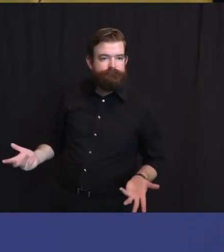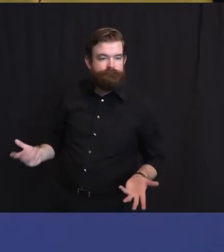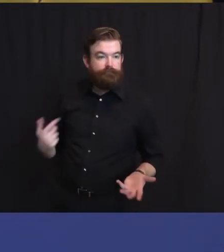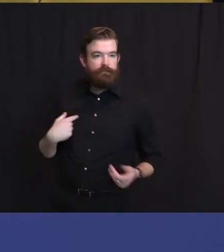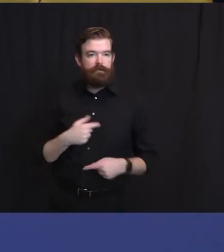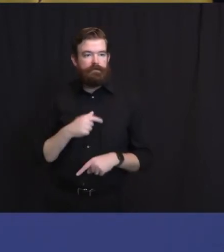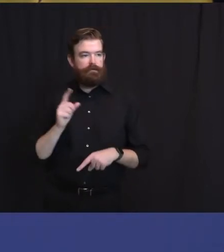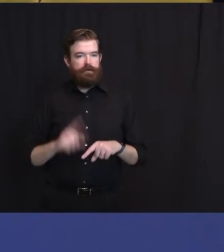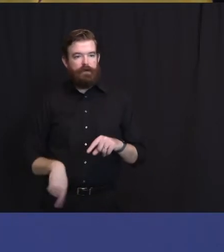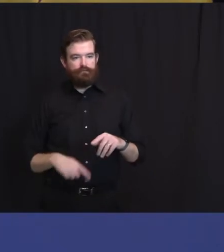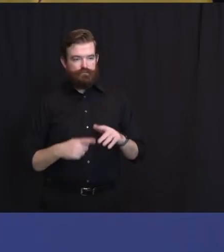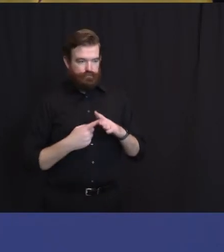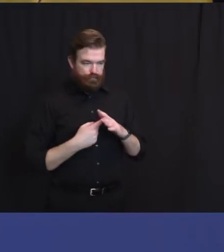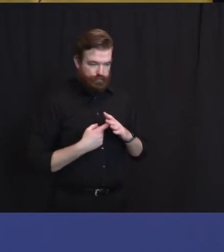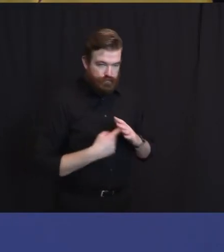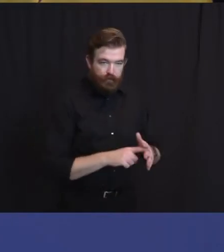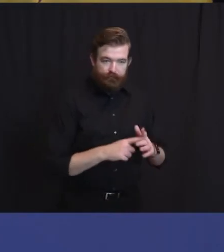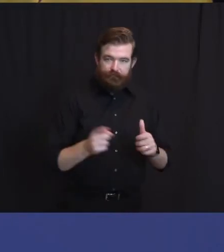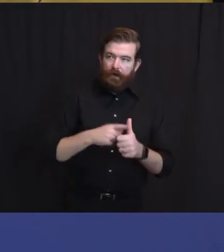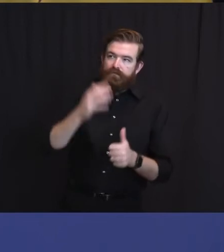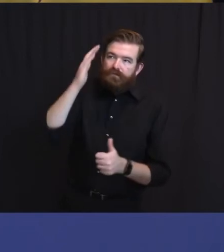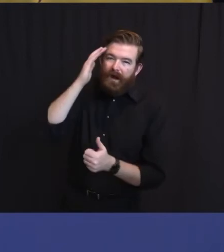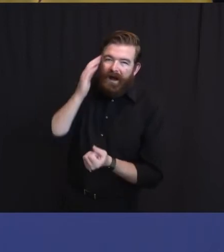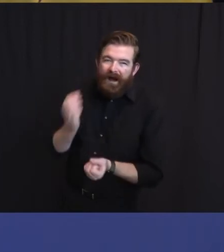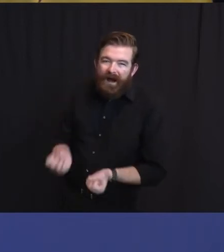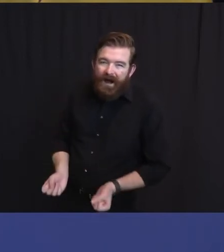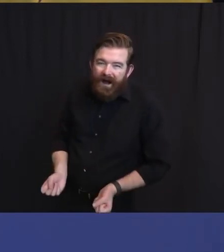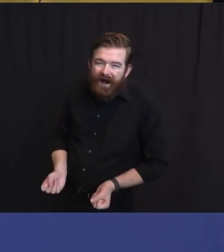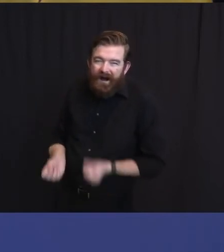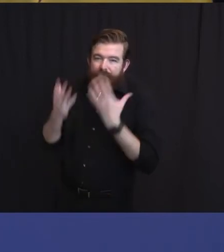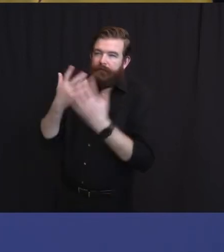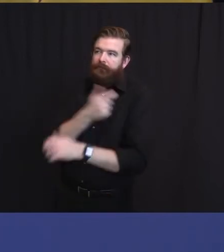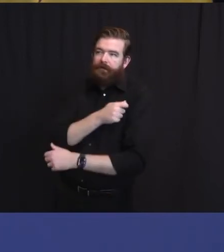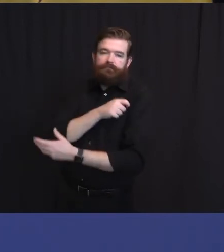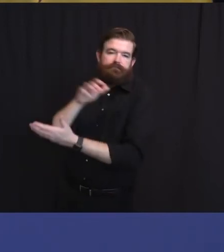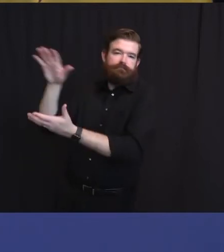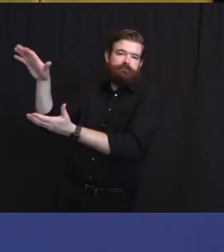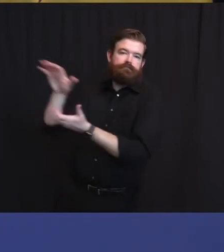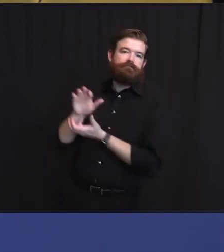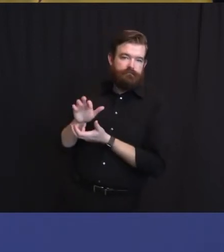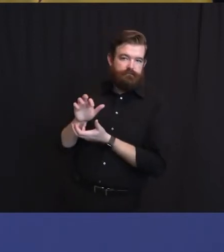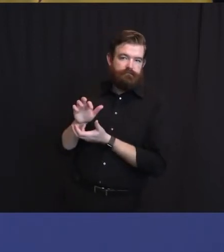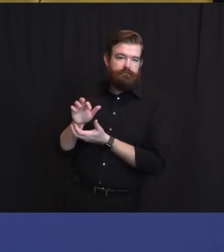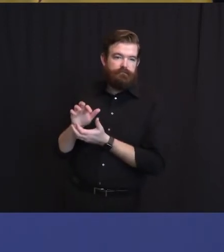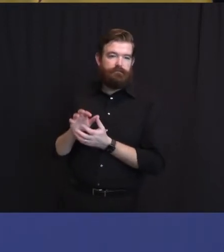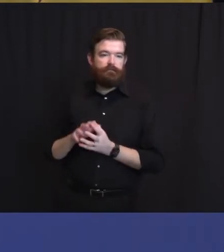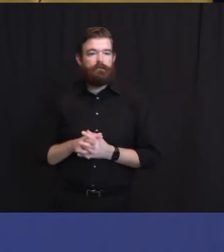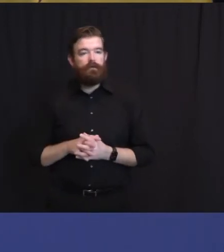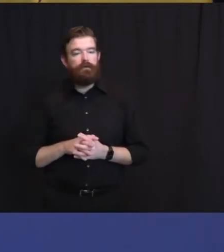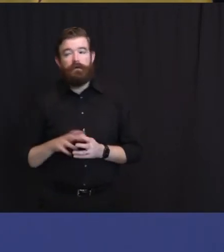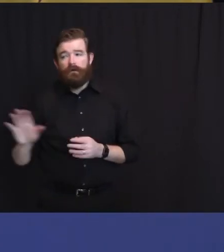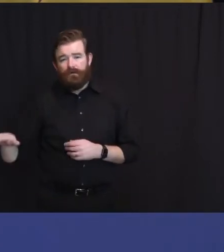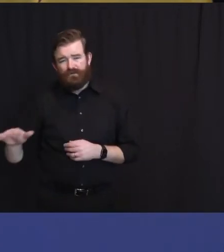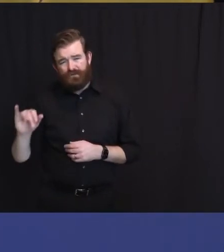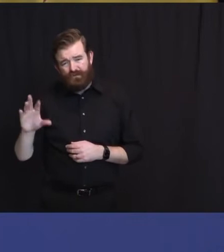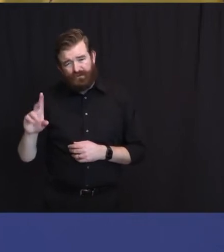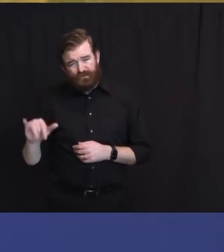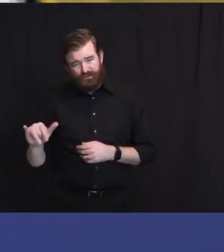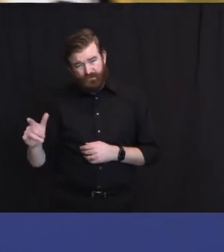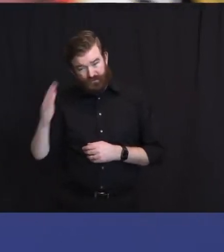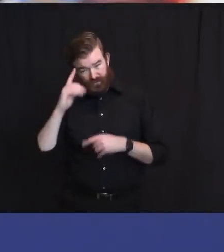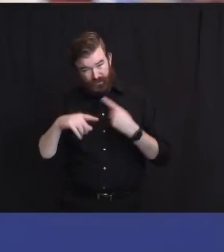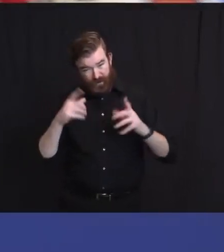on the back end. And anything more on that, Judy, and/or I don't have any color on the ambulance companies. I know they got guidance from you. I'm not sure. Yeah,